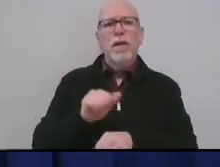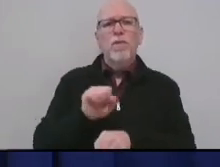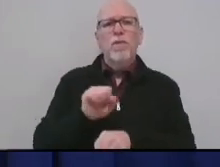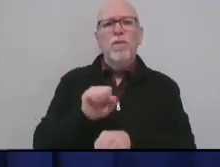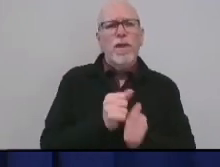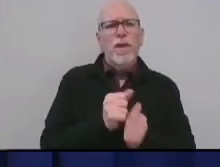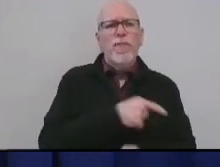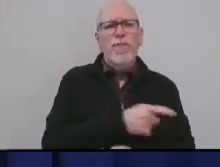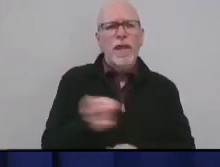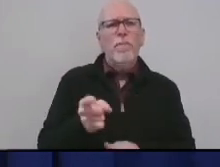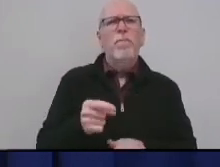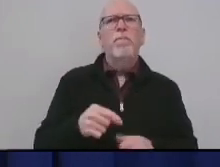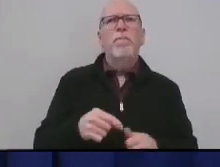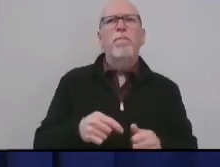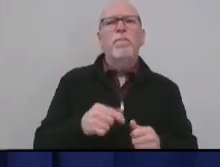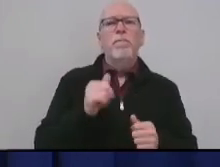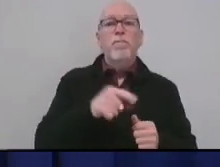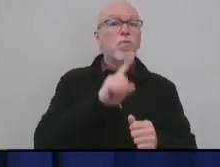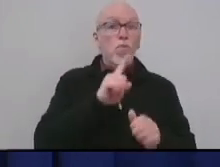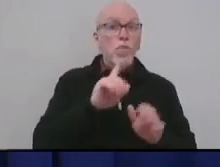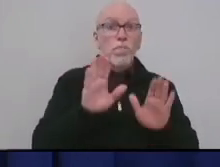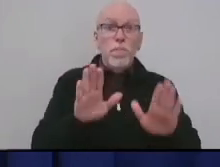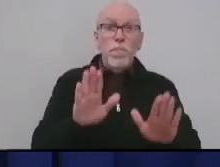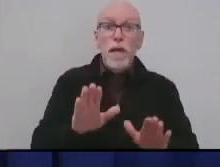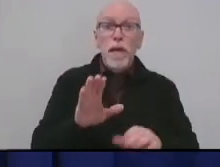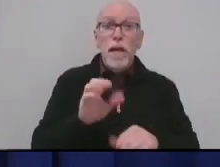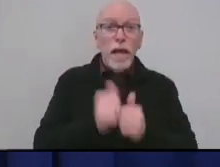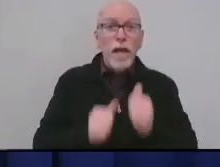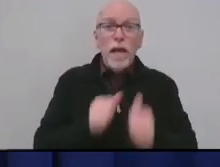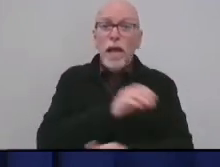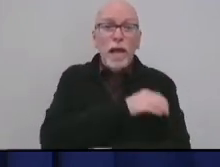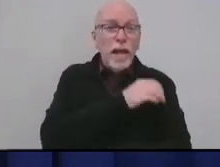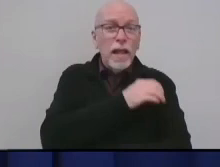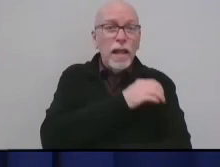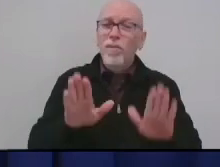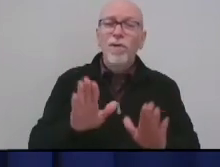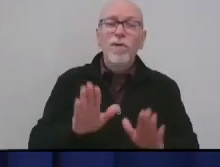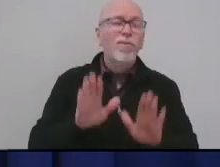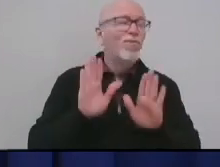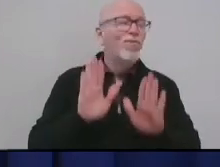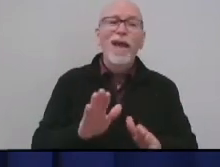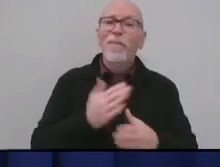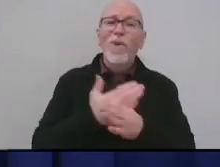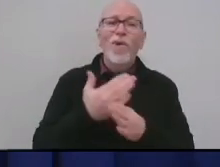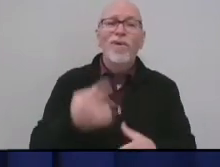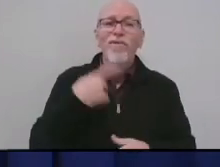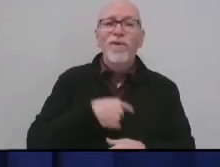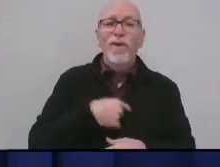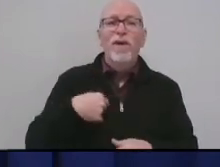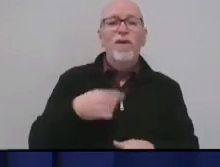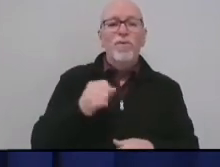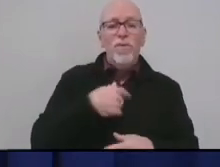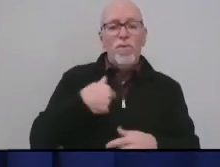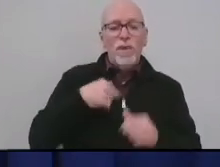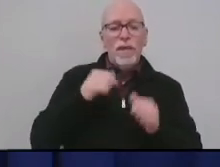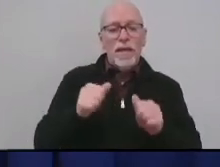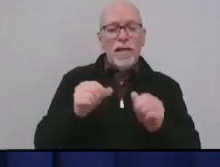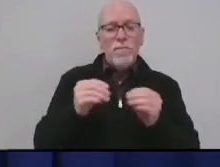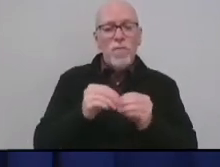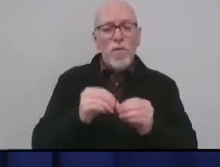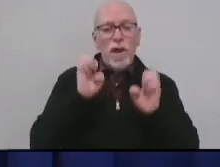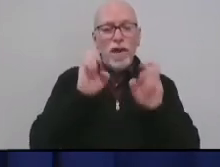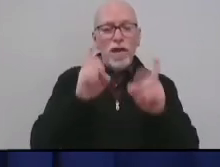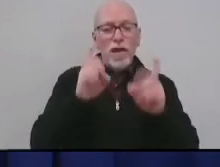amazing, great clinic sites that have been great partners to us so that we can further educate and remove any barriers to